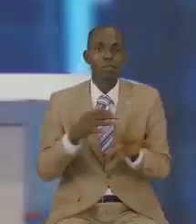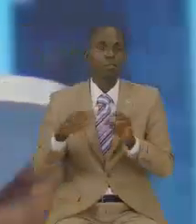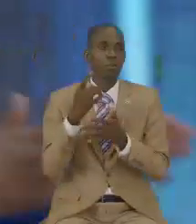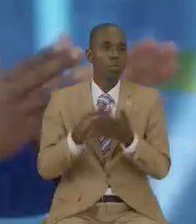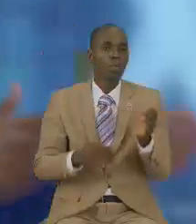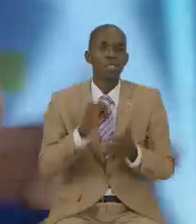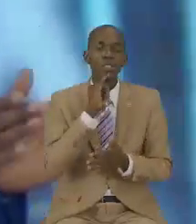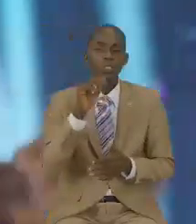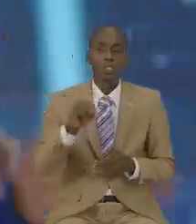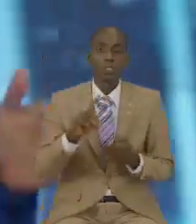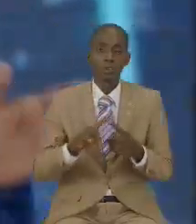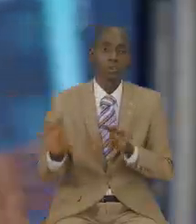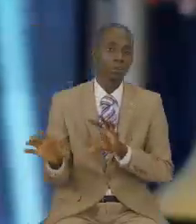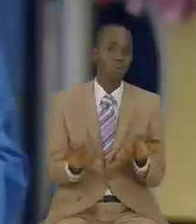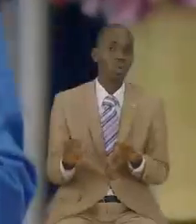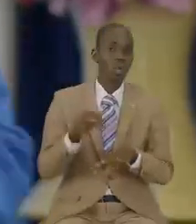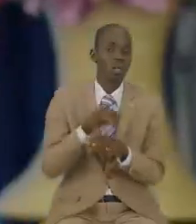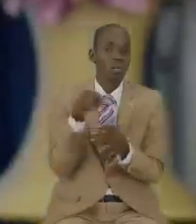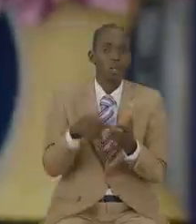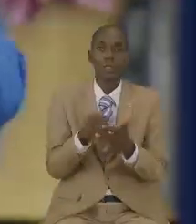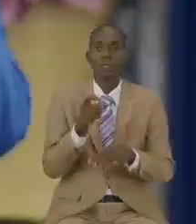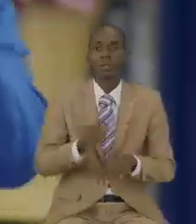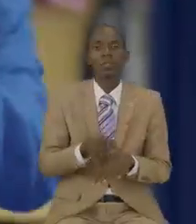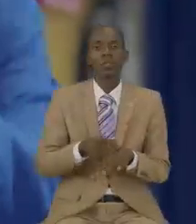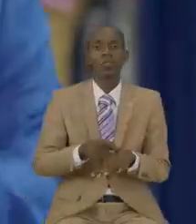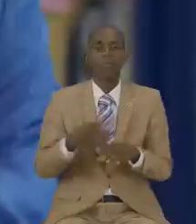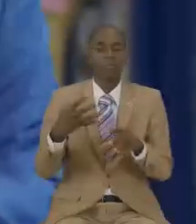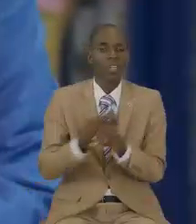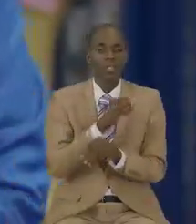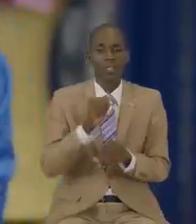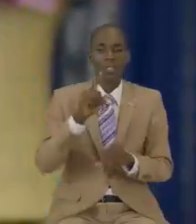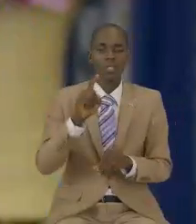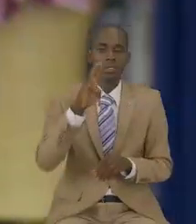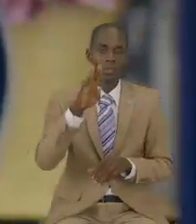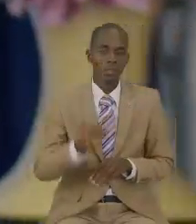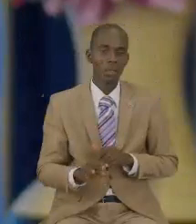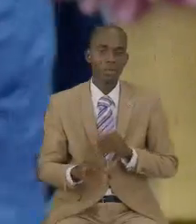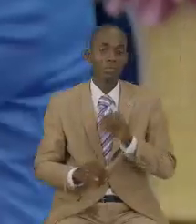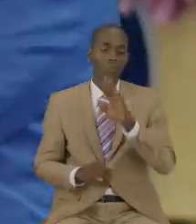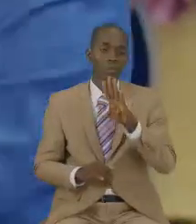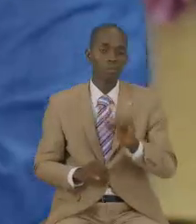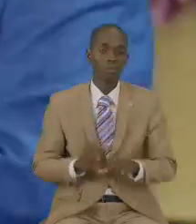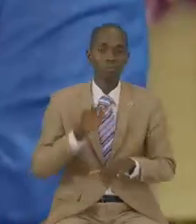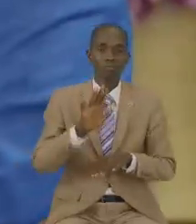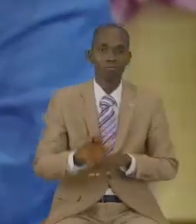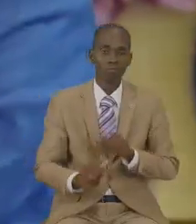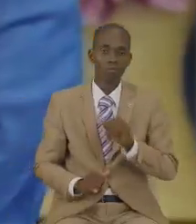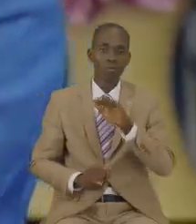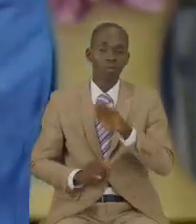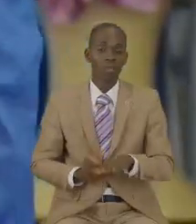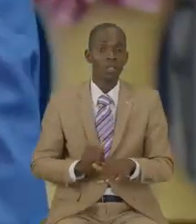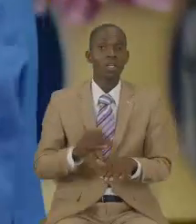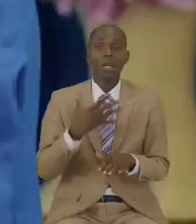to be done at this time, taking a step at a time and walking with the